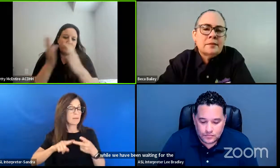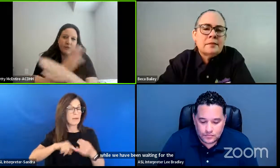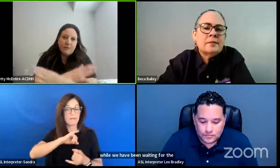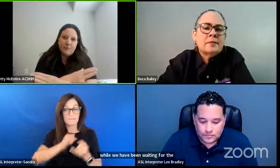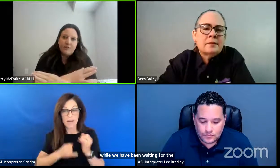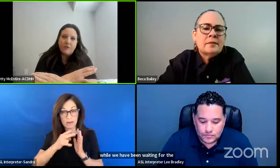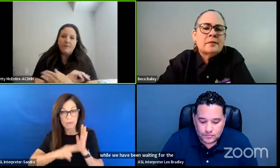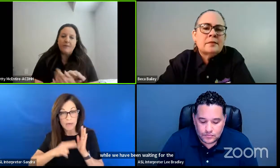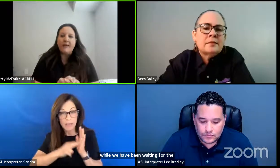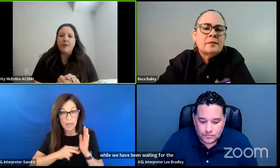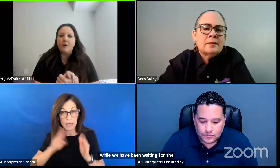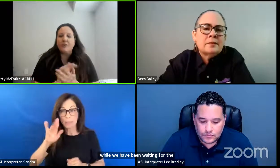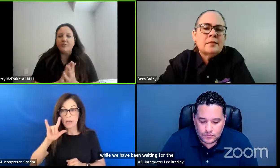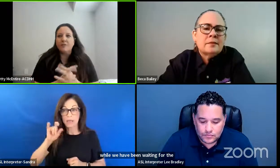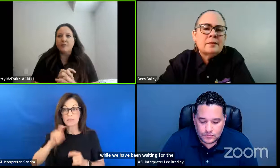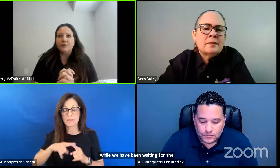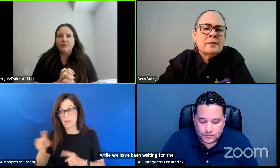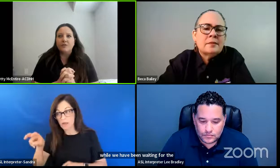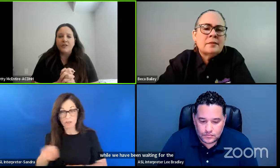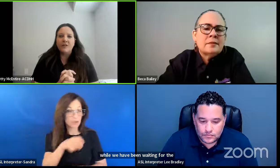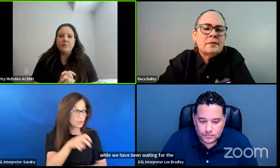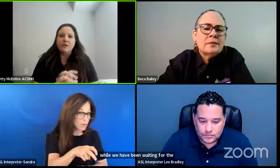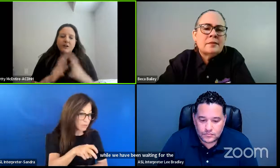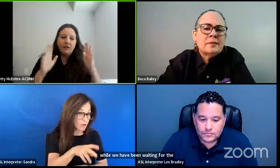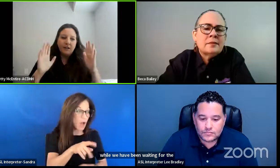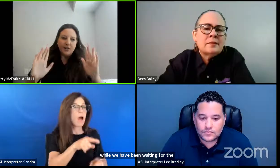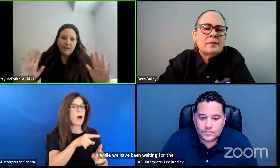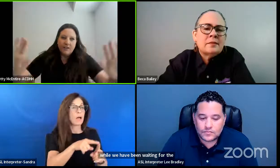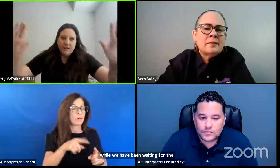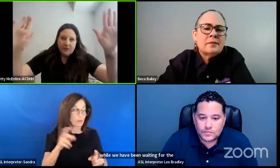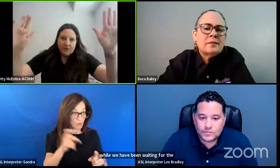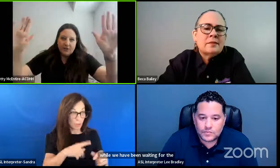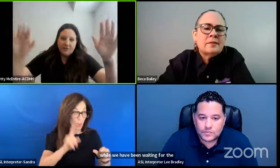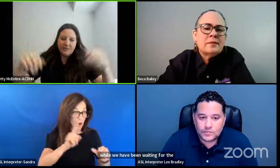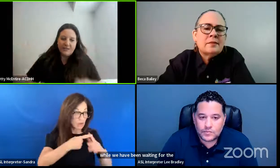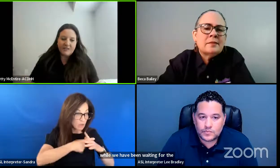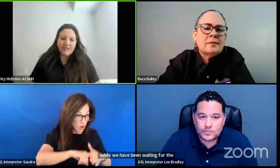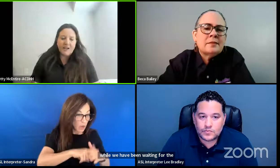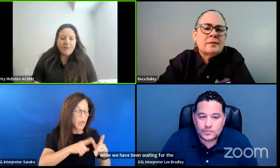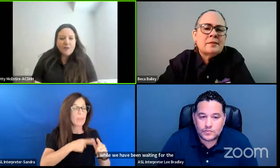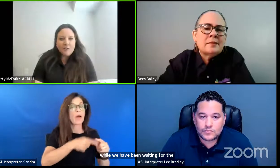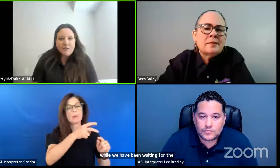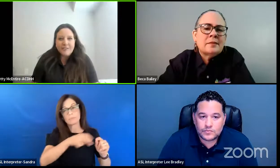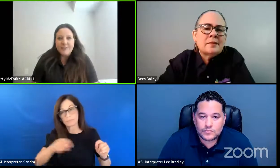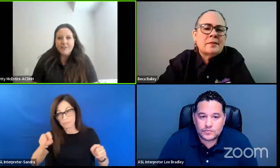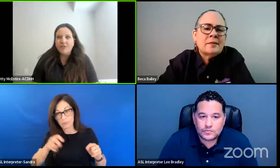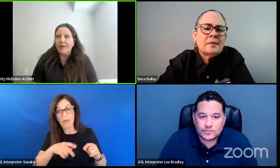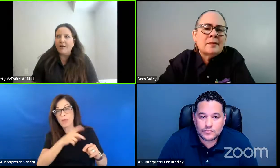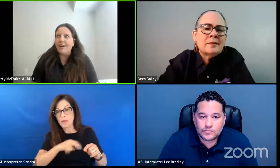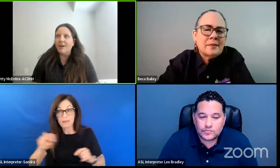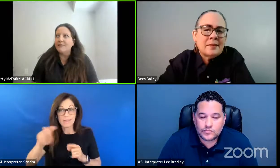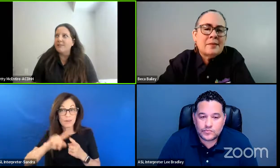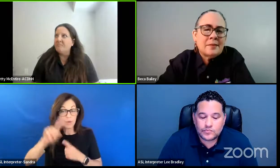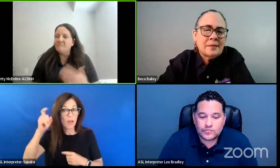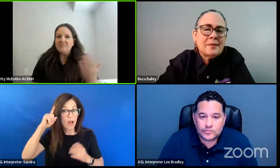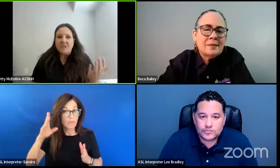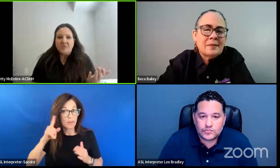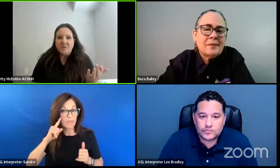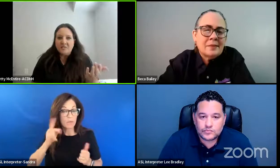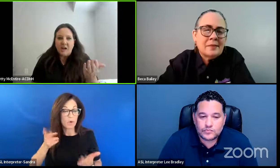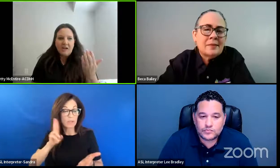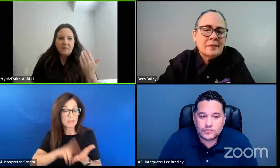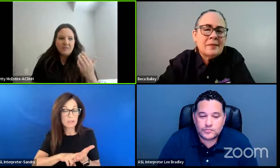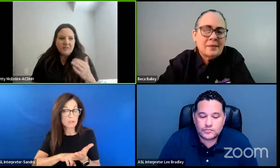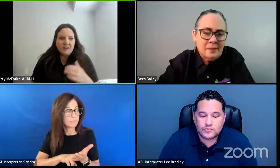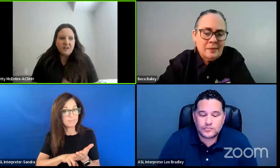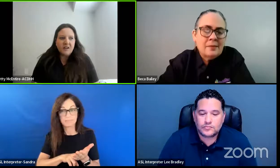were transferring them back over to the original chamber, then getting transmitted to the governor for signature. And